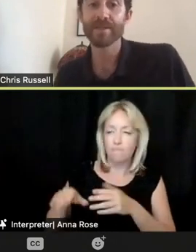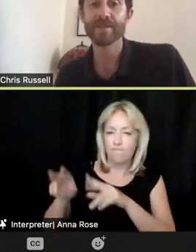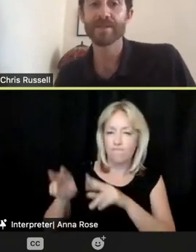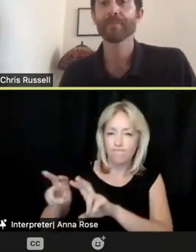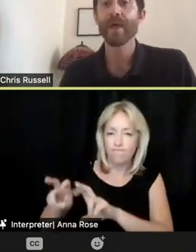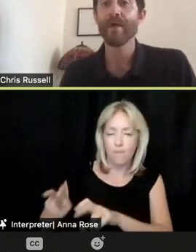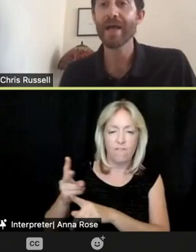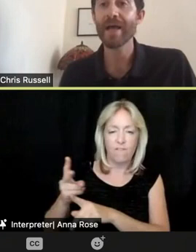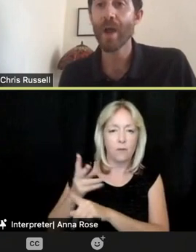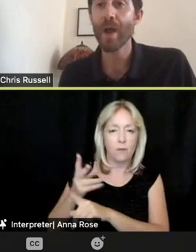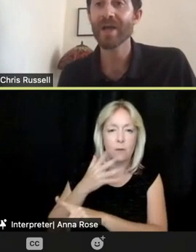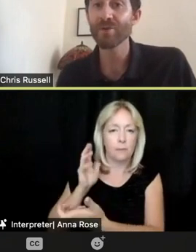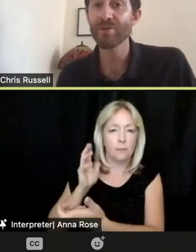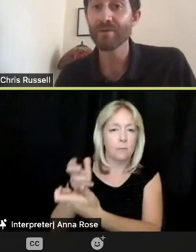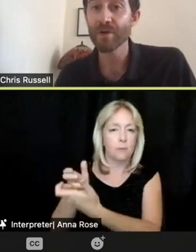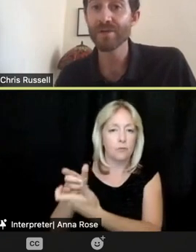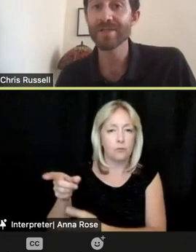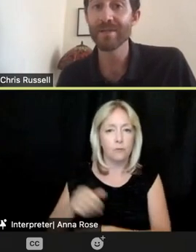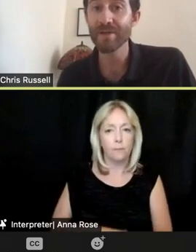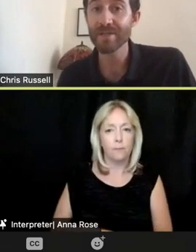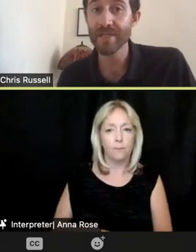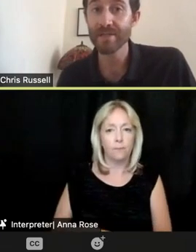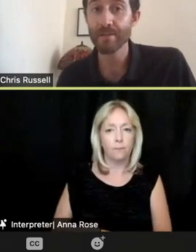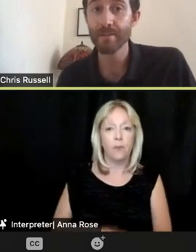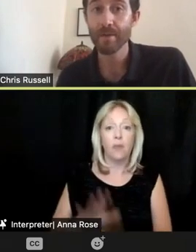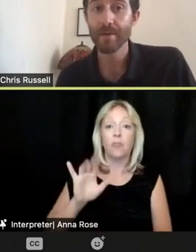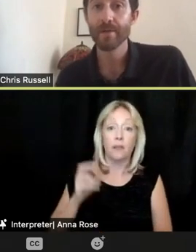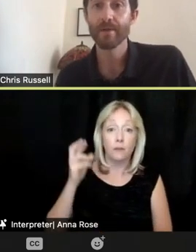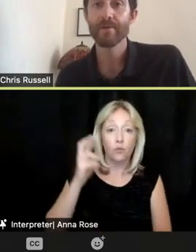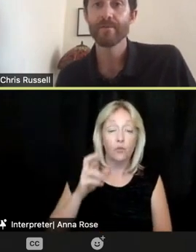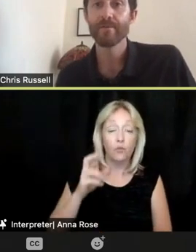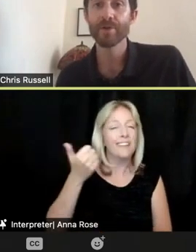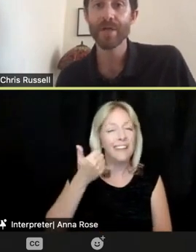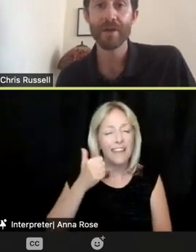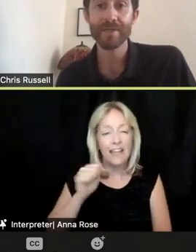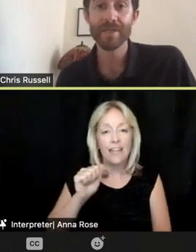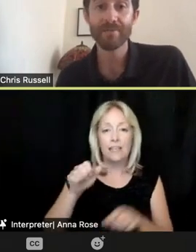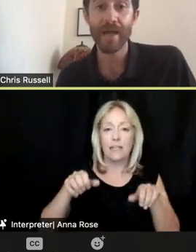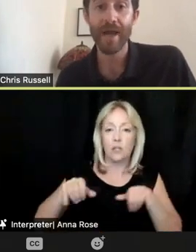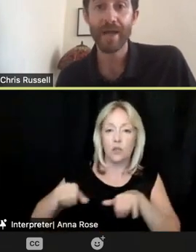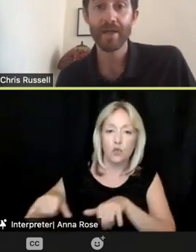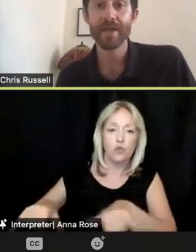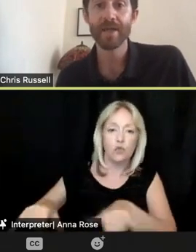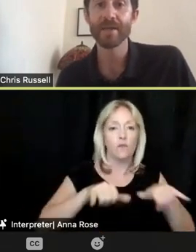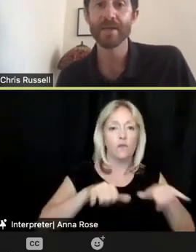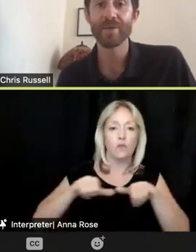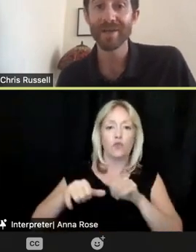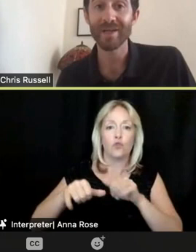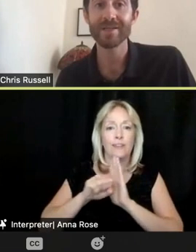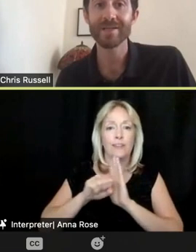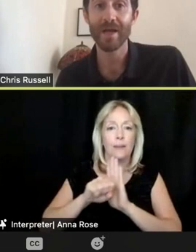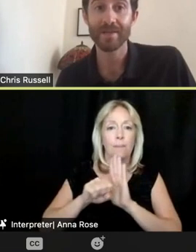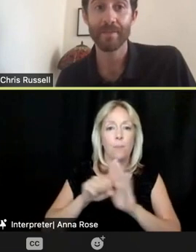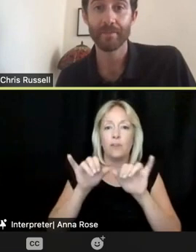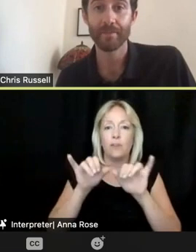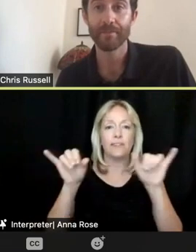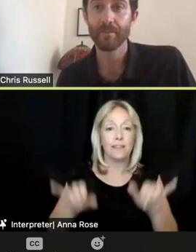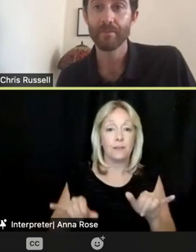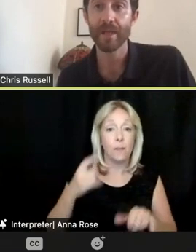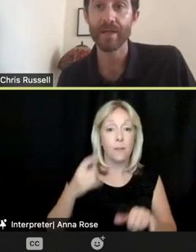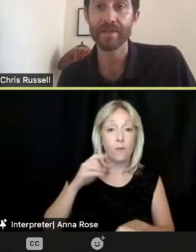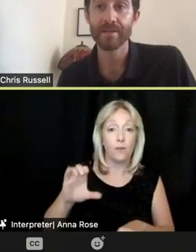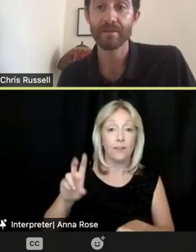individual basis. And that's why a universal symbol system for a child with CVI is a ridiculous